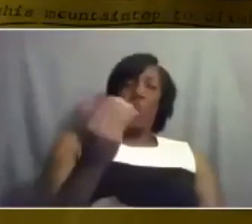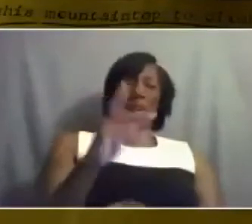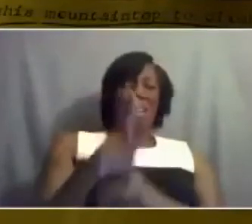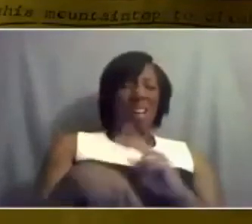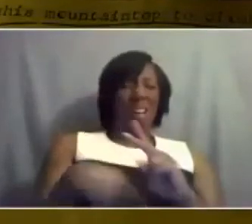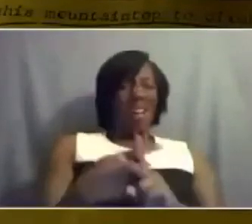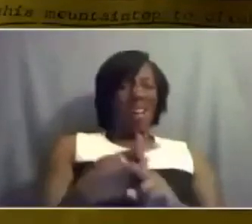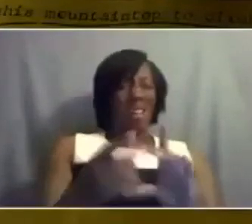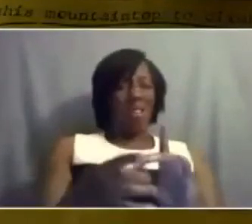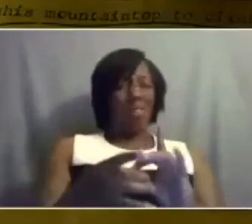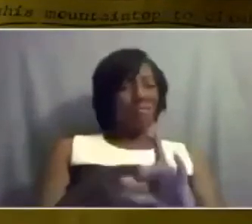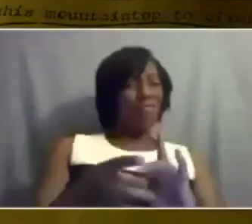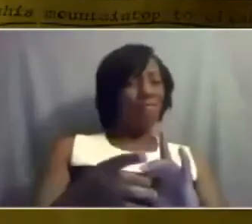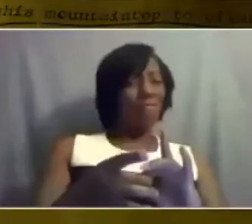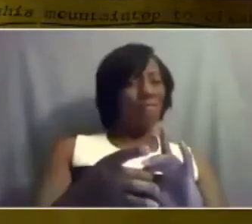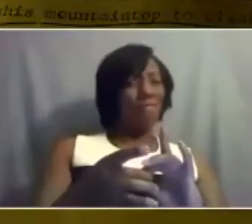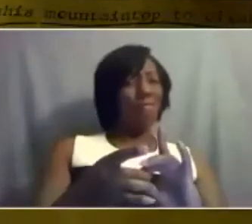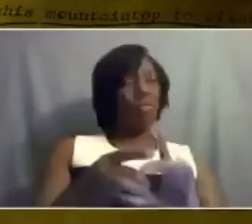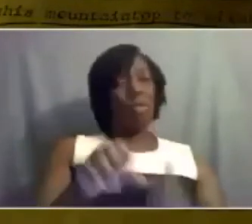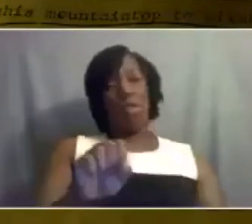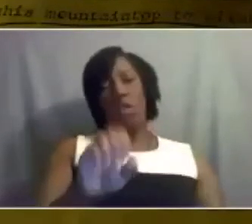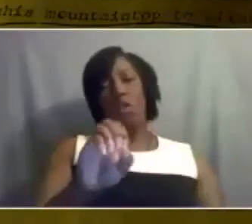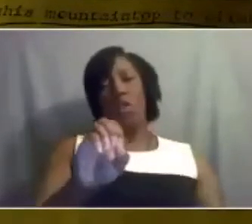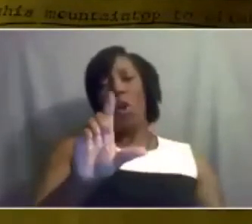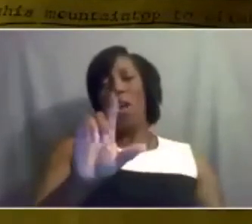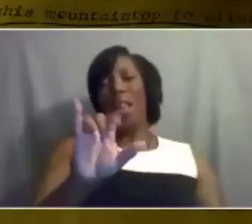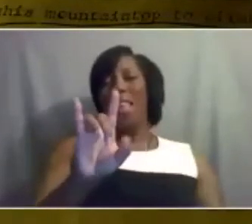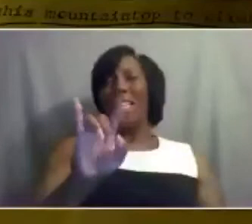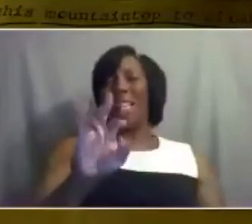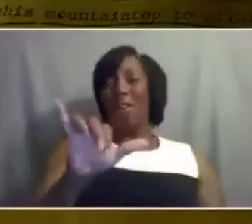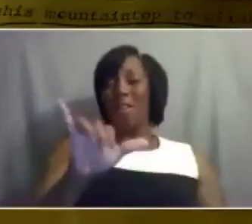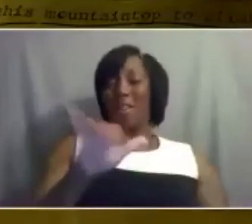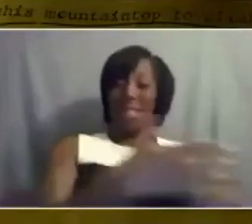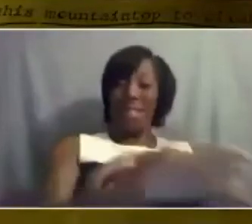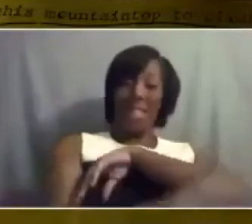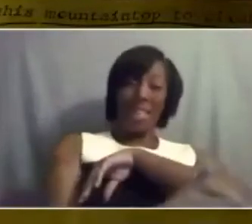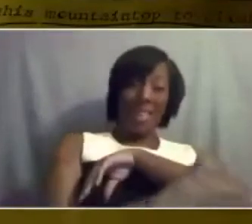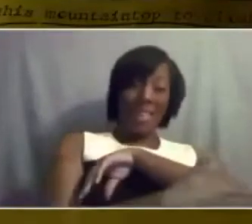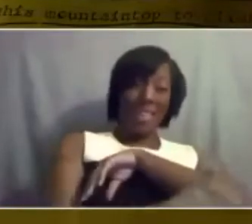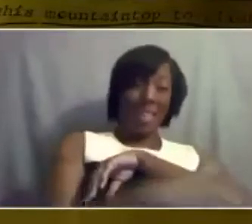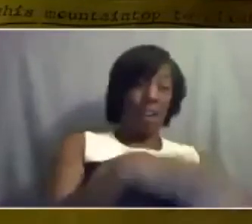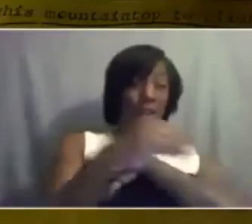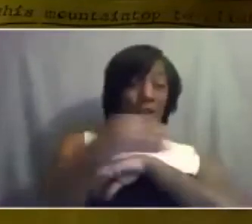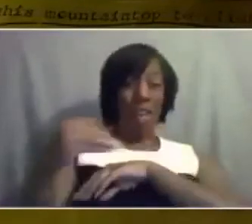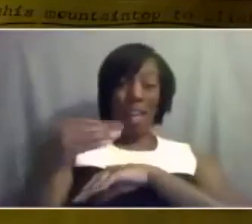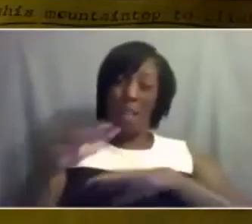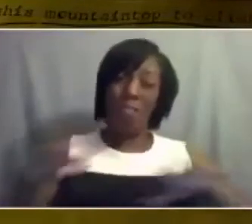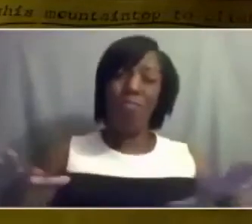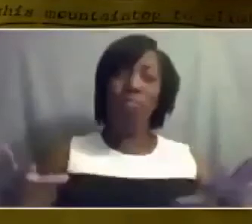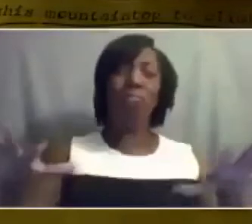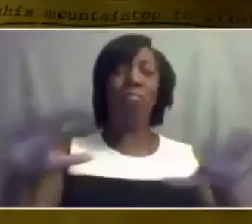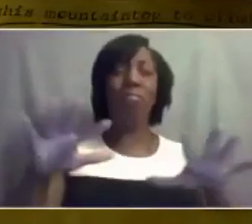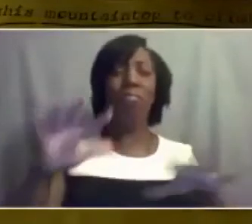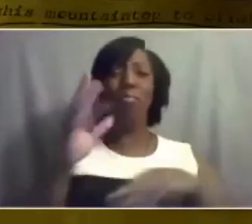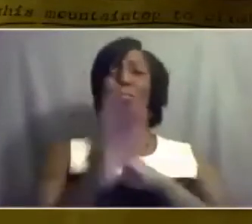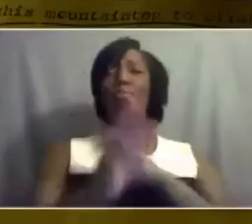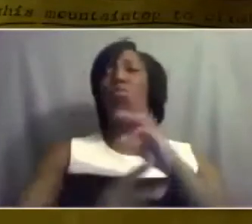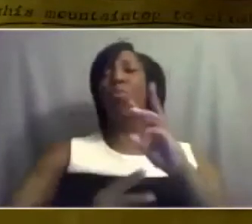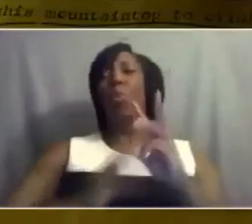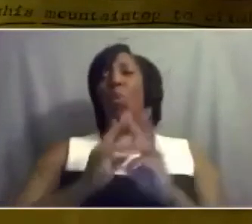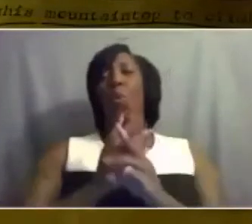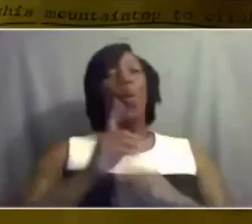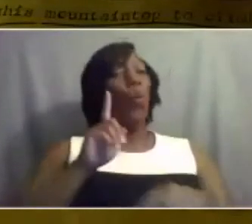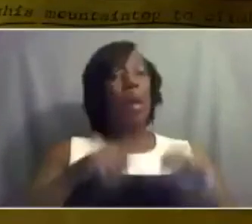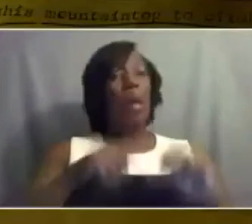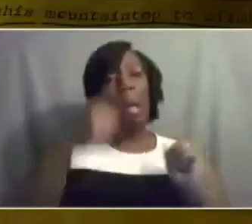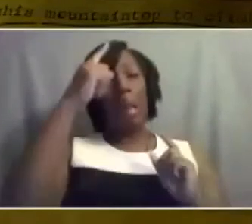in this country and around this world. We can't deal with the crises we have now as individuals,